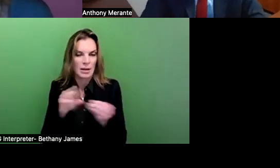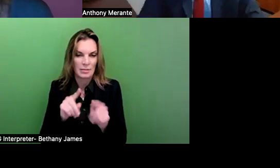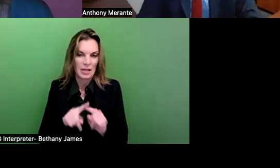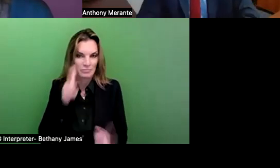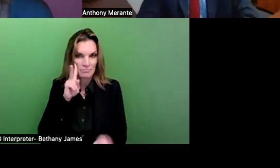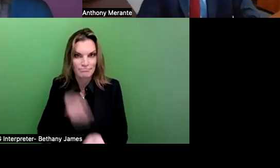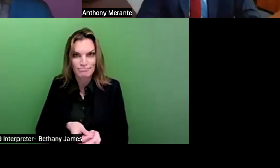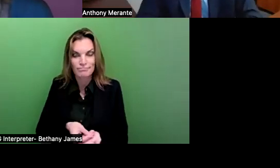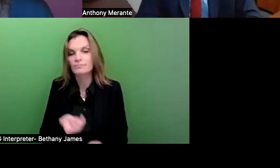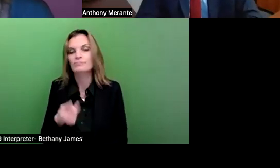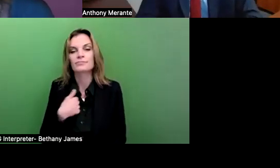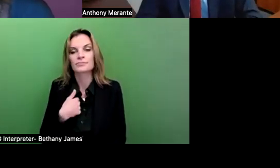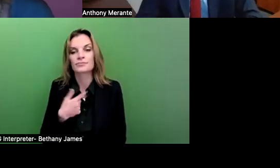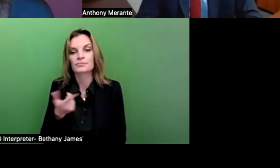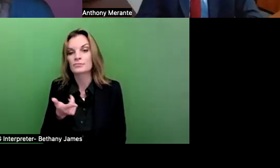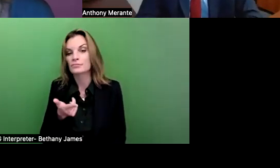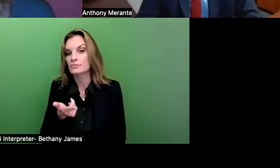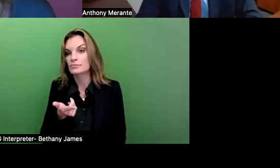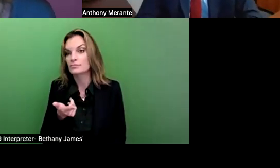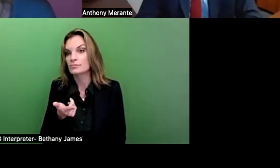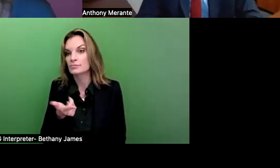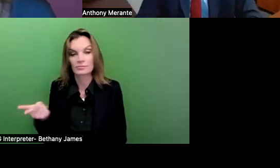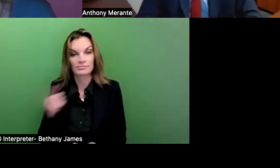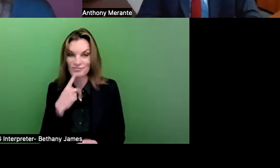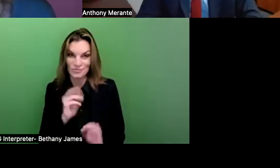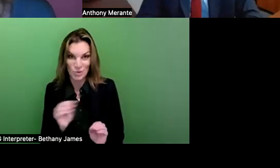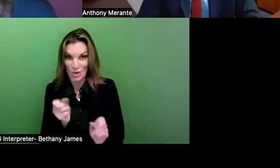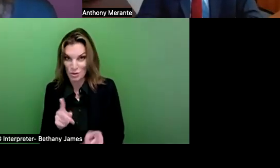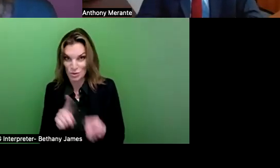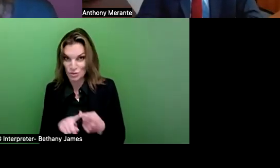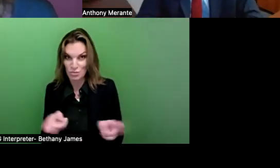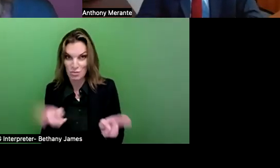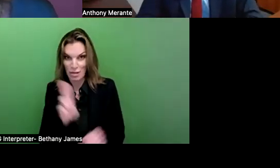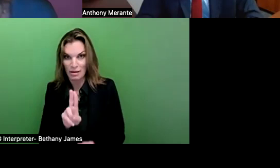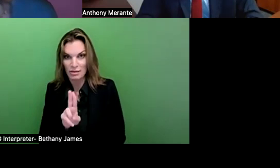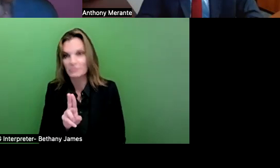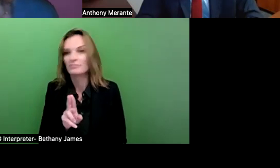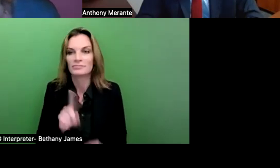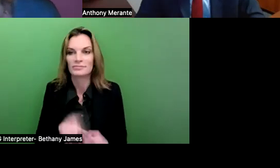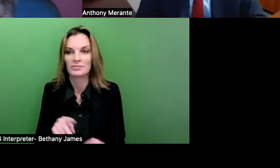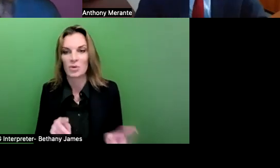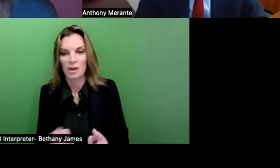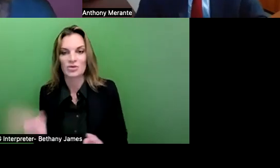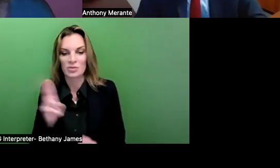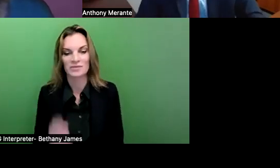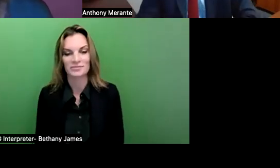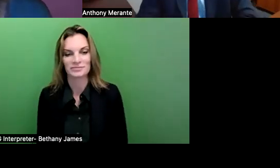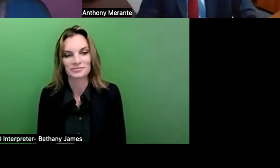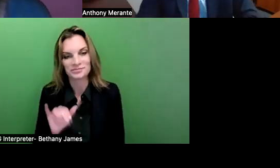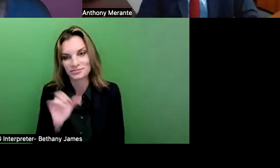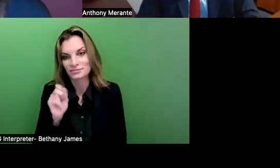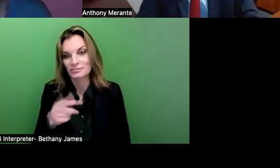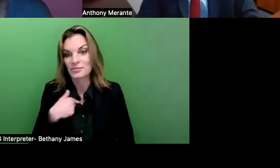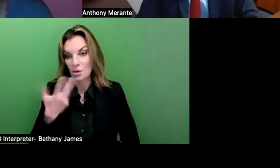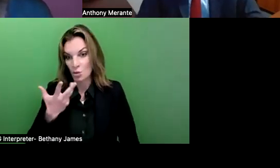you. I think it's All right, pretty Mr. clear. Spano, you don't have the opportunity for rebuttal to a rebuttal. Okay. I'm All right. Well, sorry. I'd like to